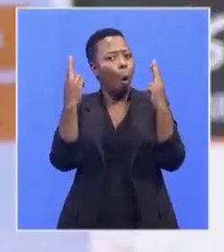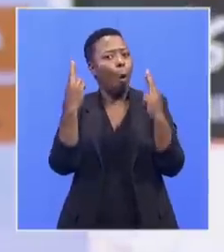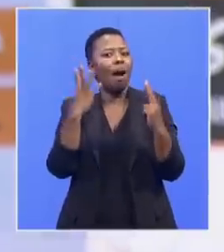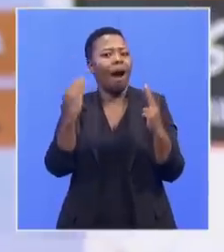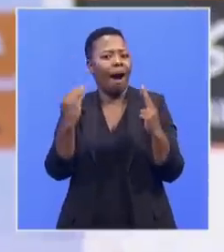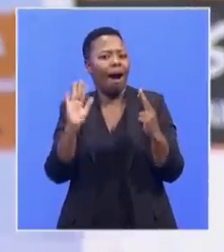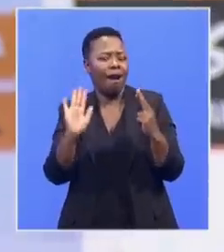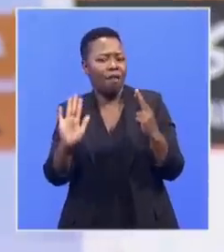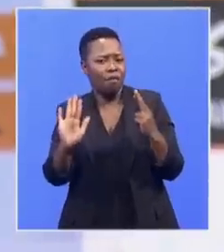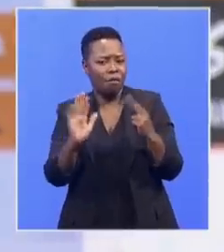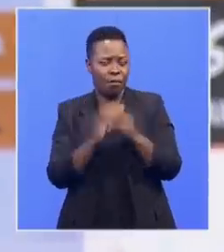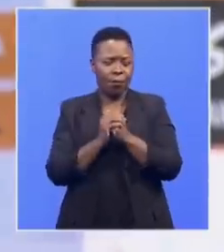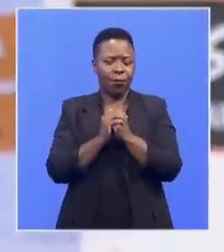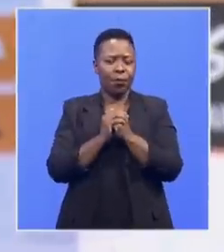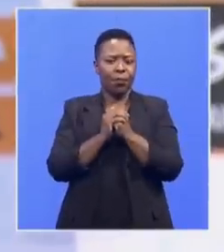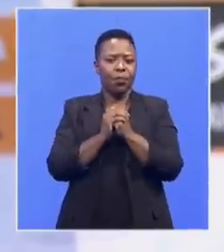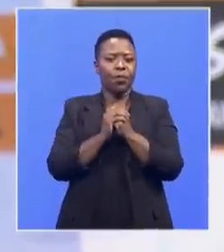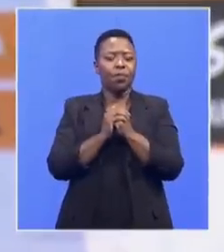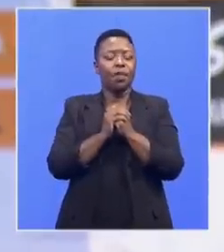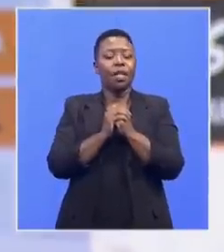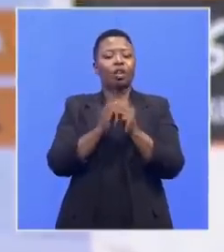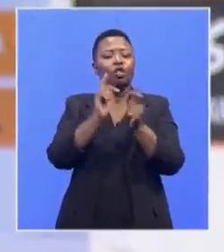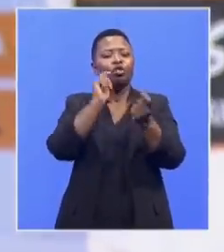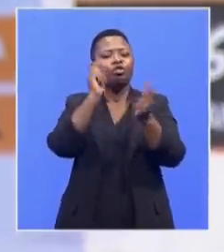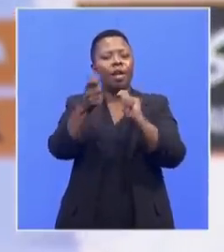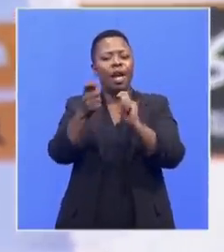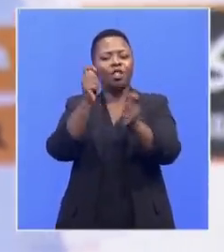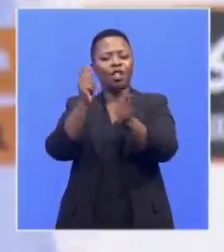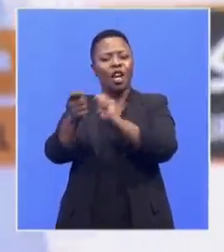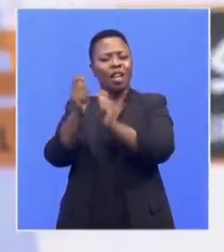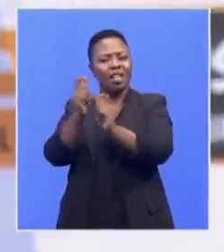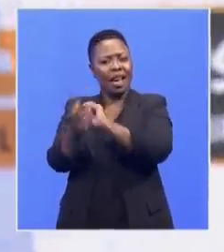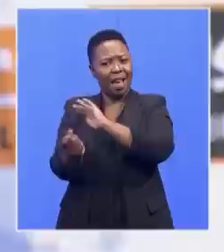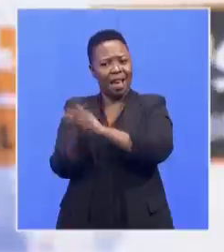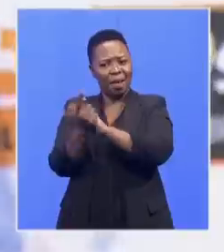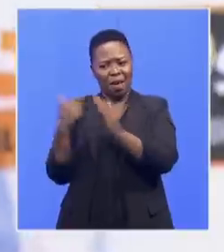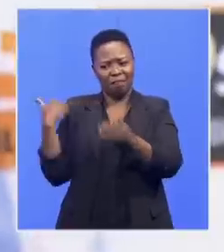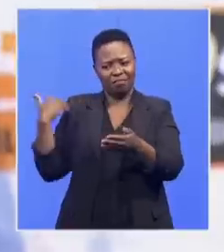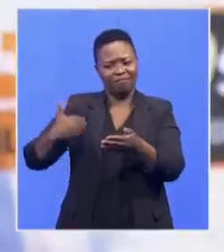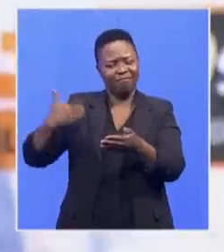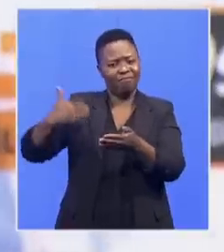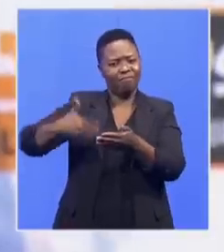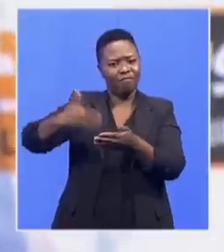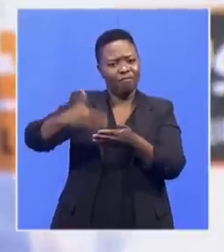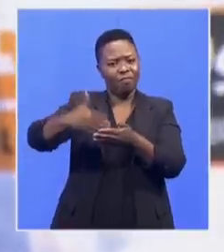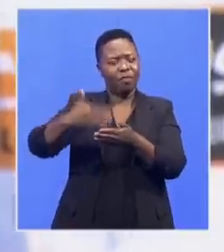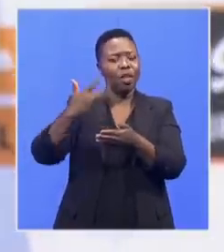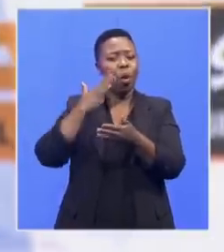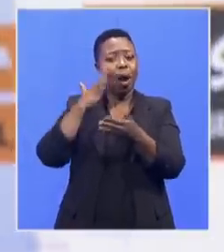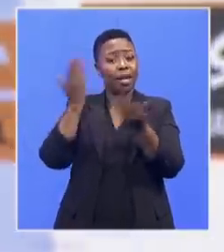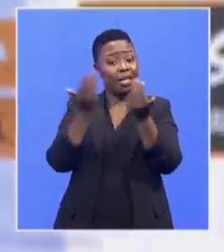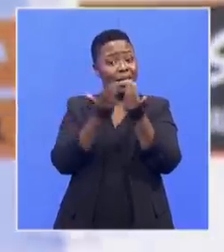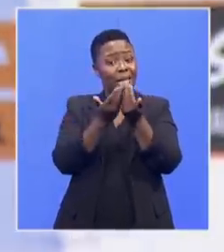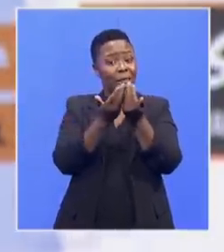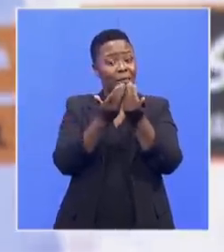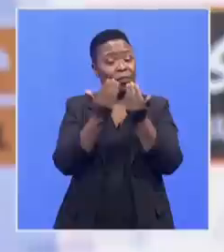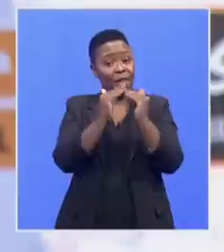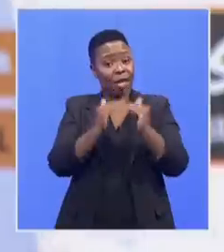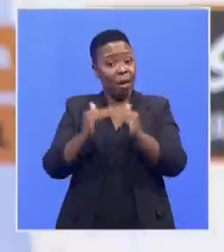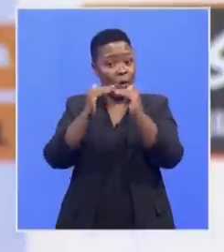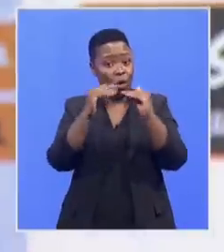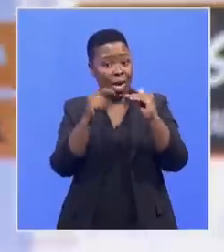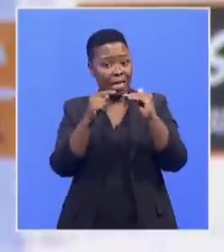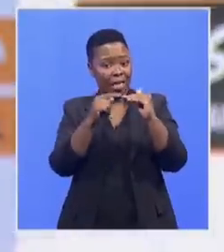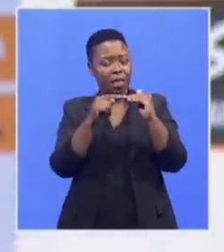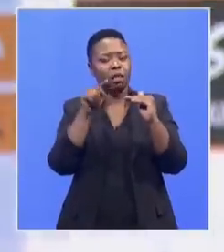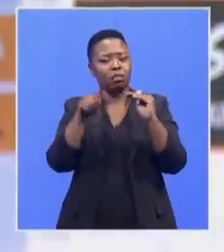that have taken place in Matlosana since the advent of democracy reflect the broader transformation